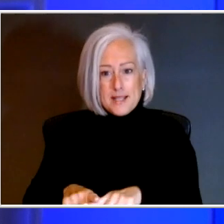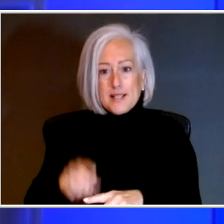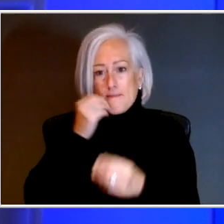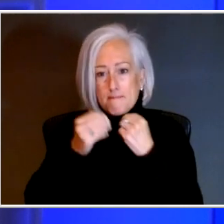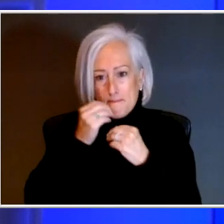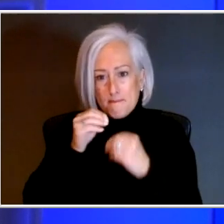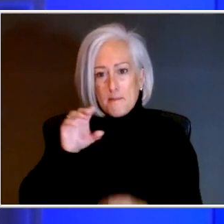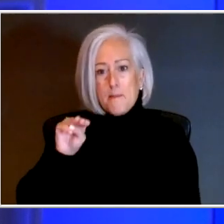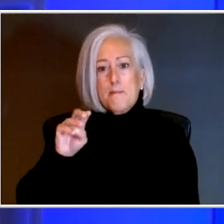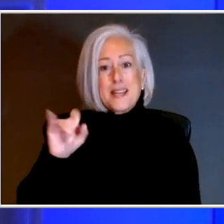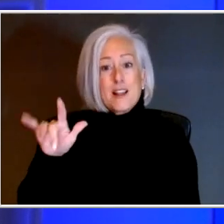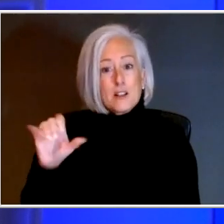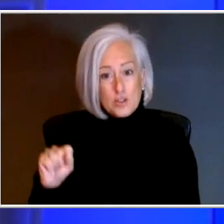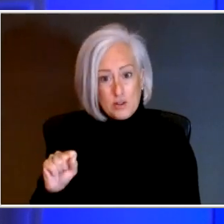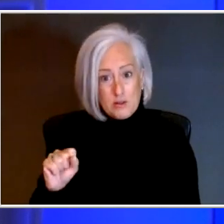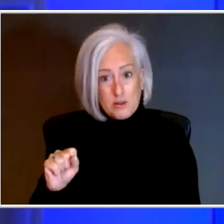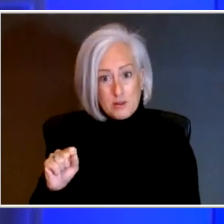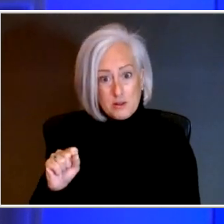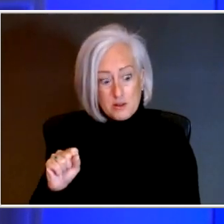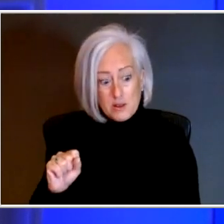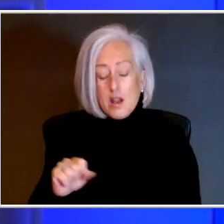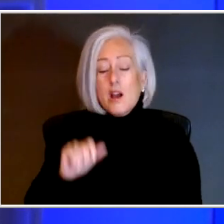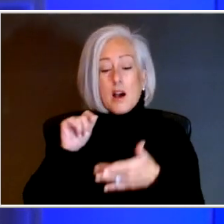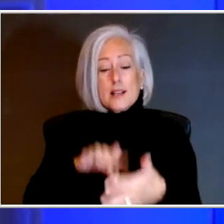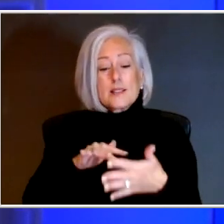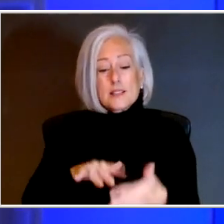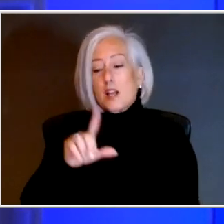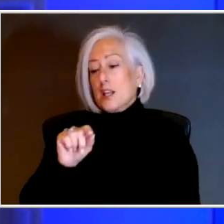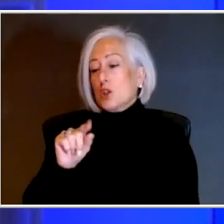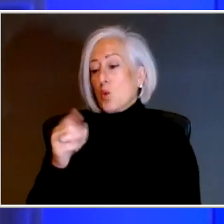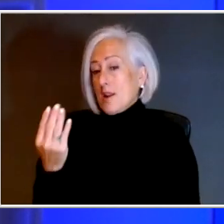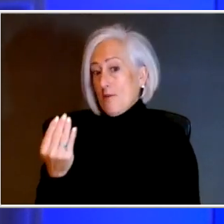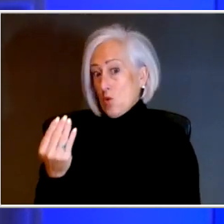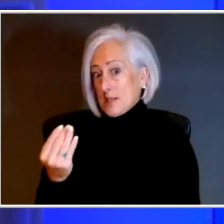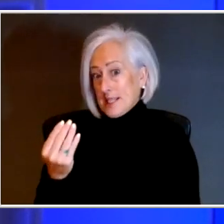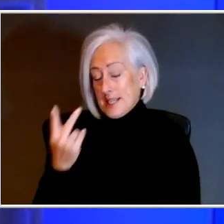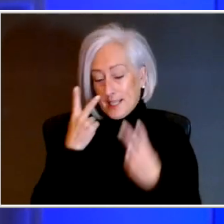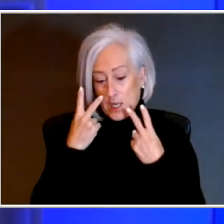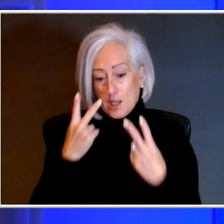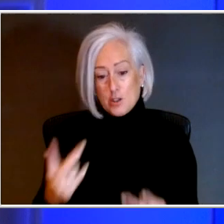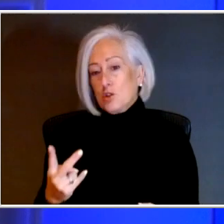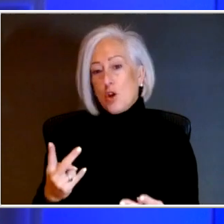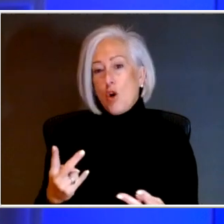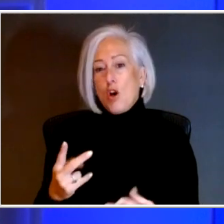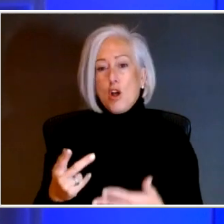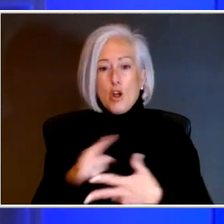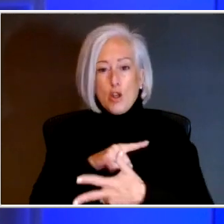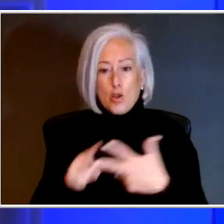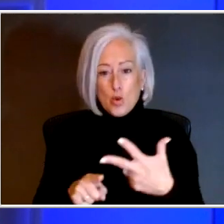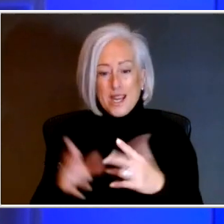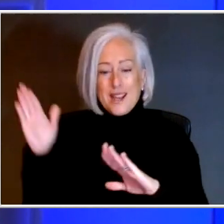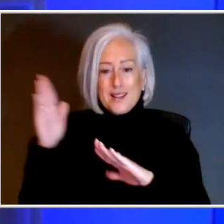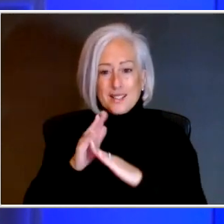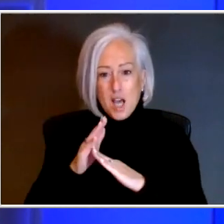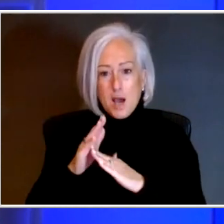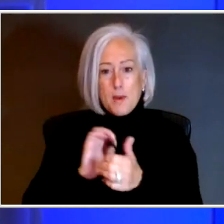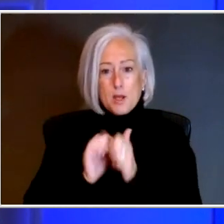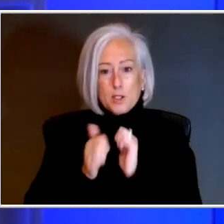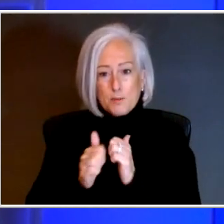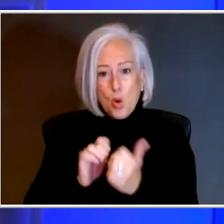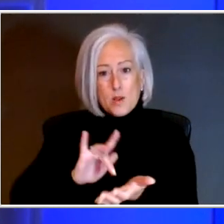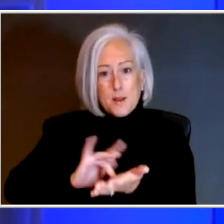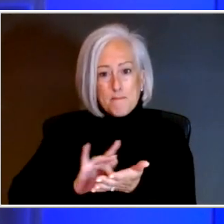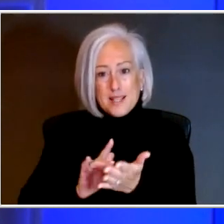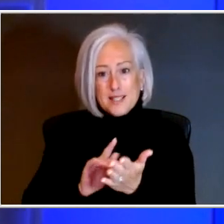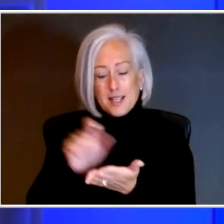study that came out in 2014, so about 10 years ago, that looked at the 3 top sports medicine journals in the world.